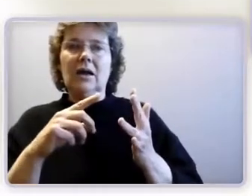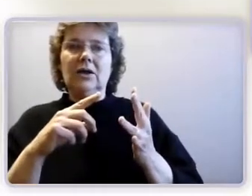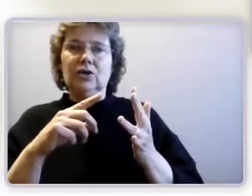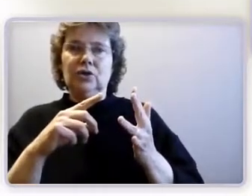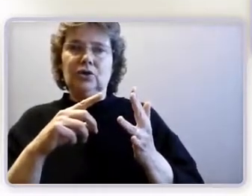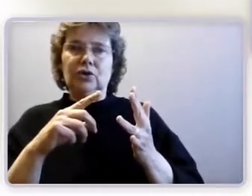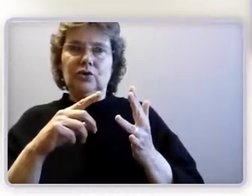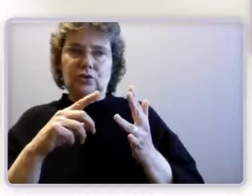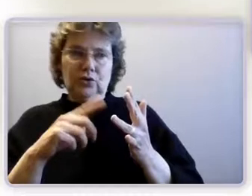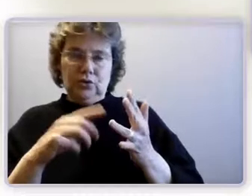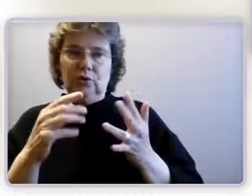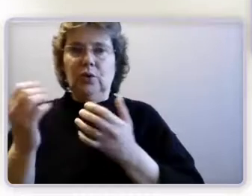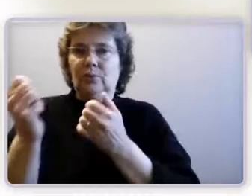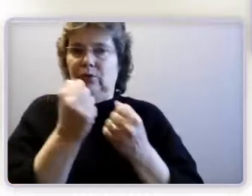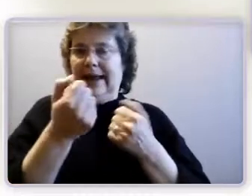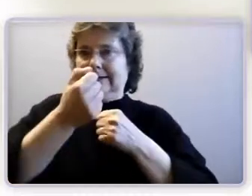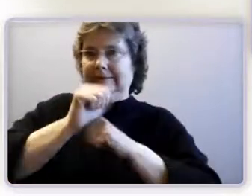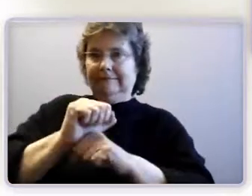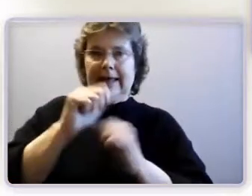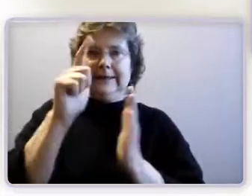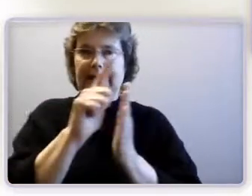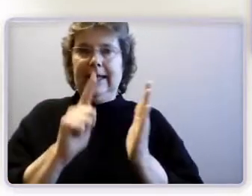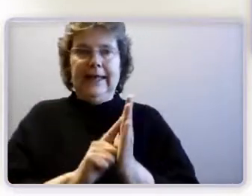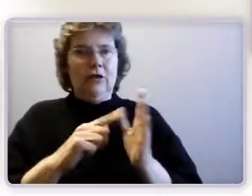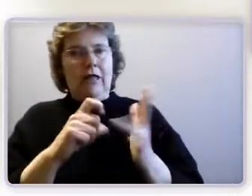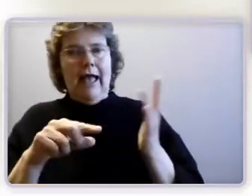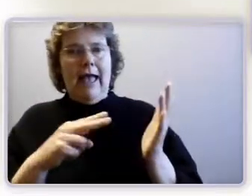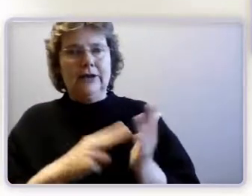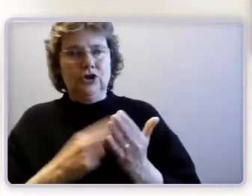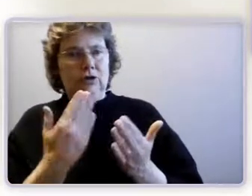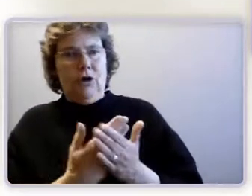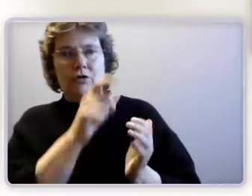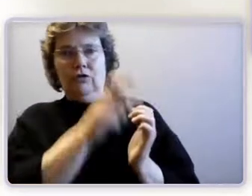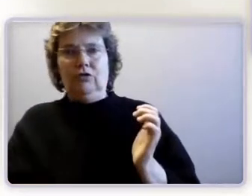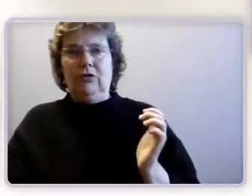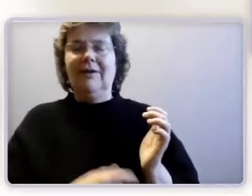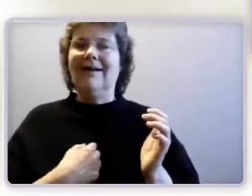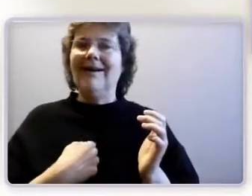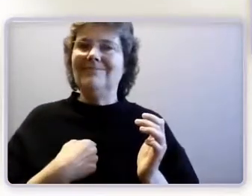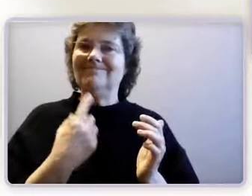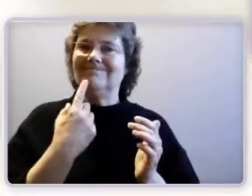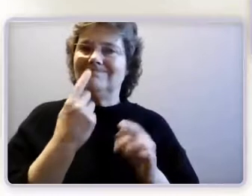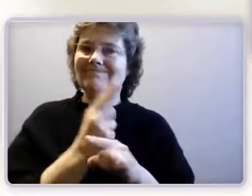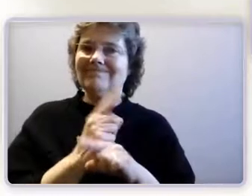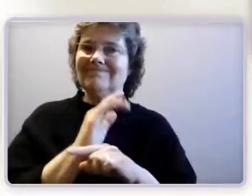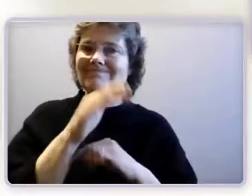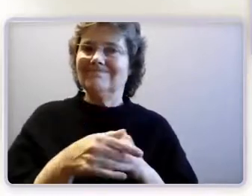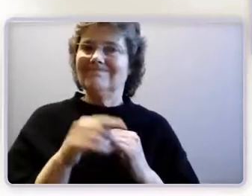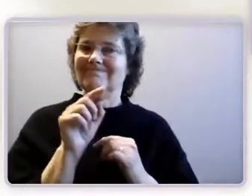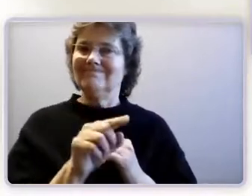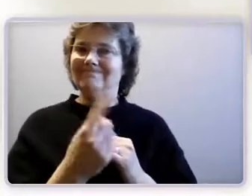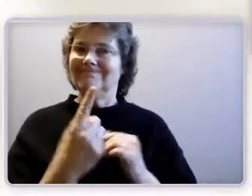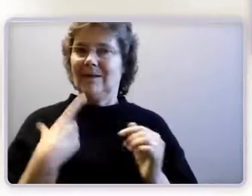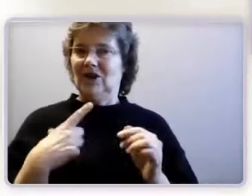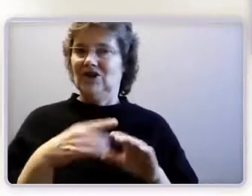of the person as well. I've specifically mentioned that because that is new. That wasn't included in the old Guardianship